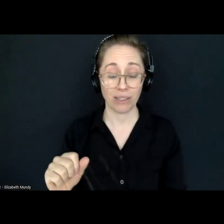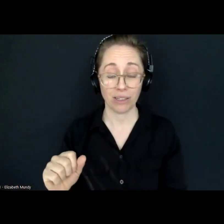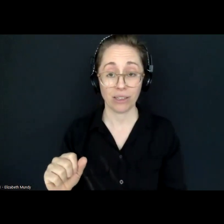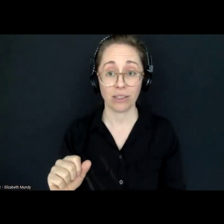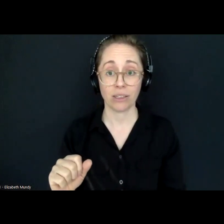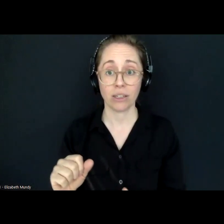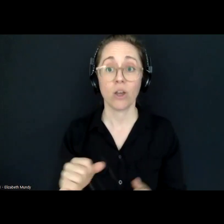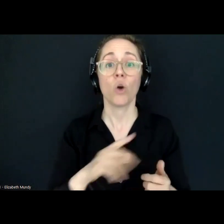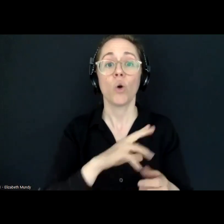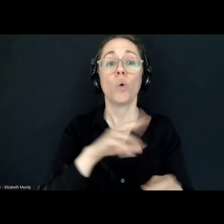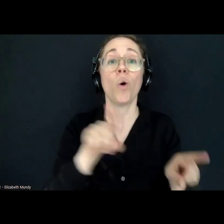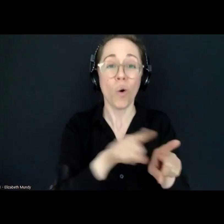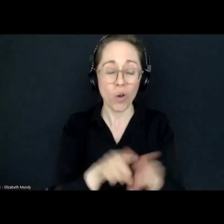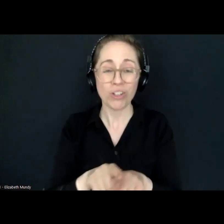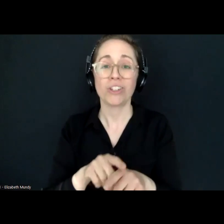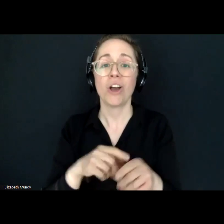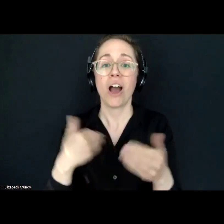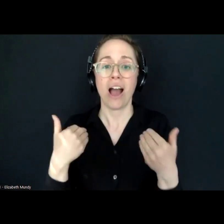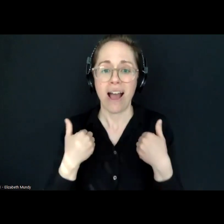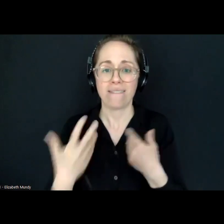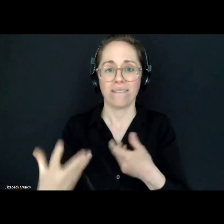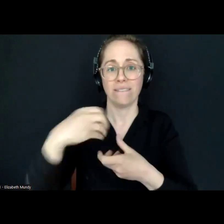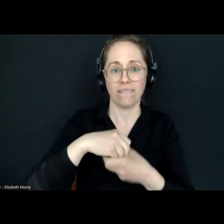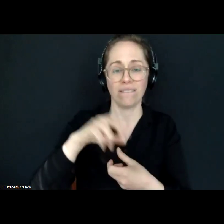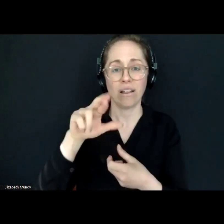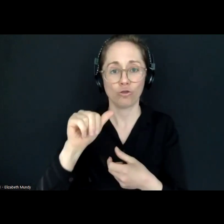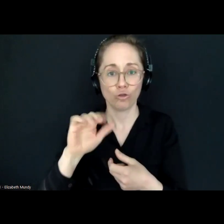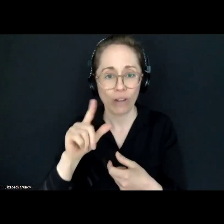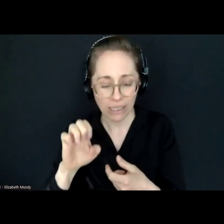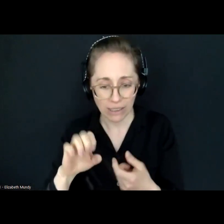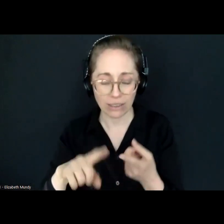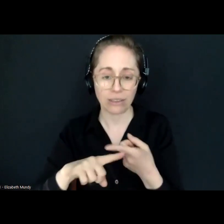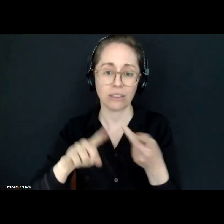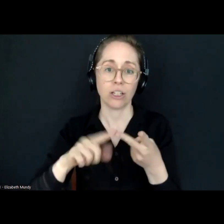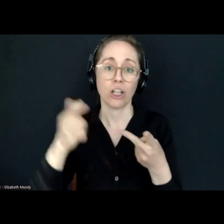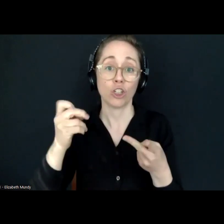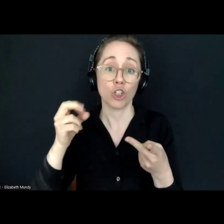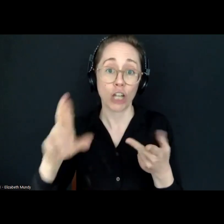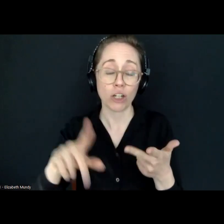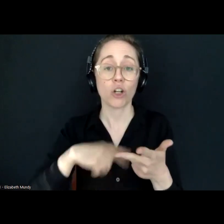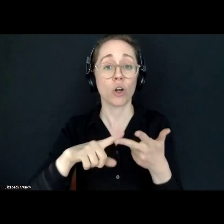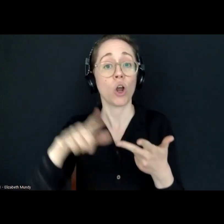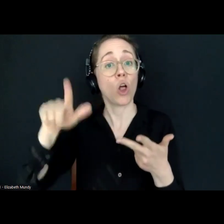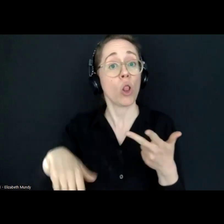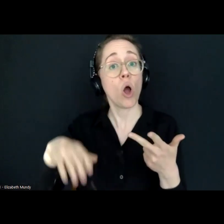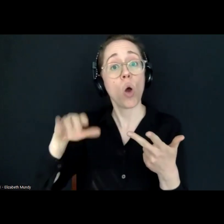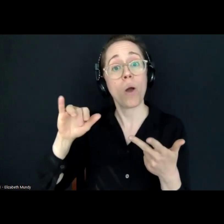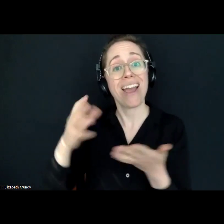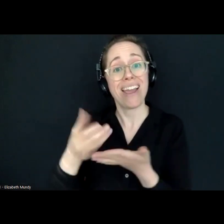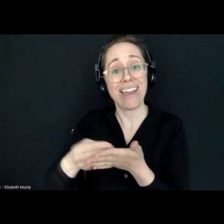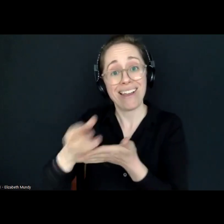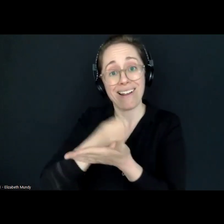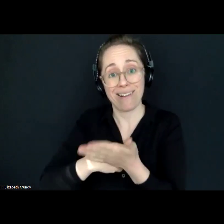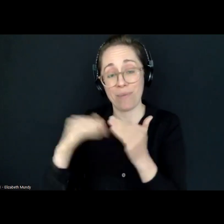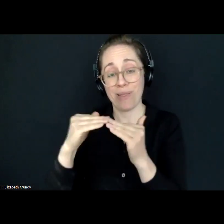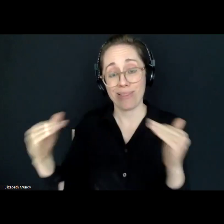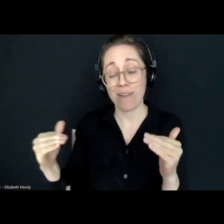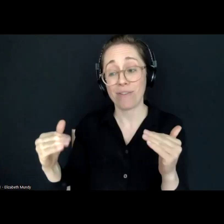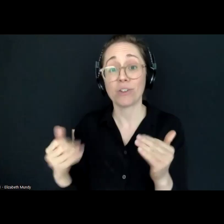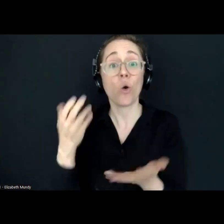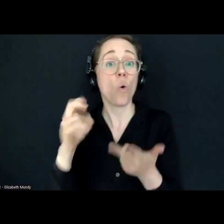of race and gender, and at lower income levels, especially those who have experienced